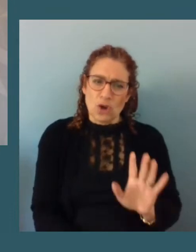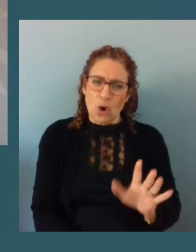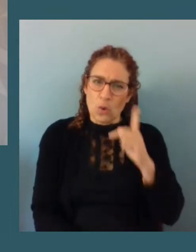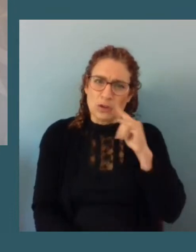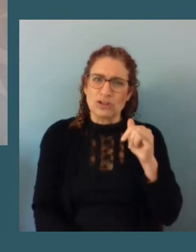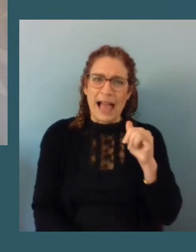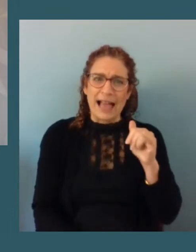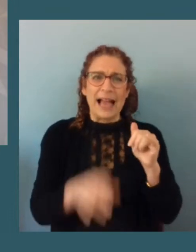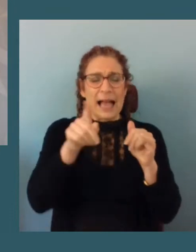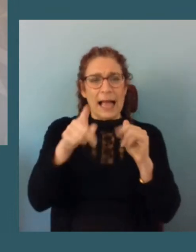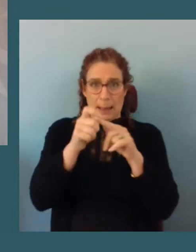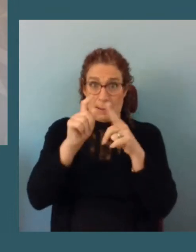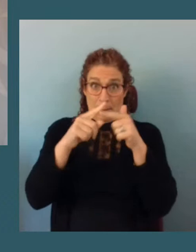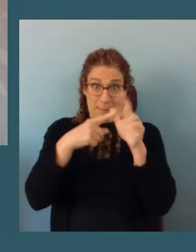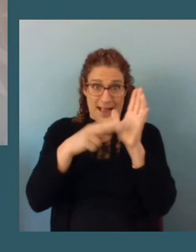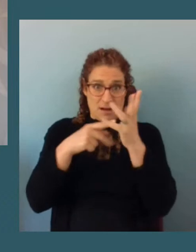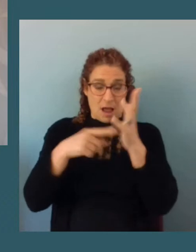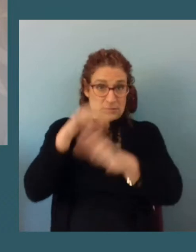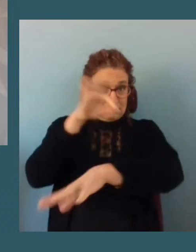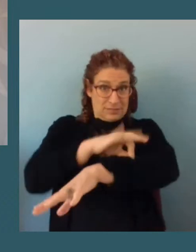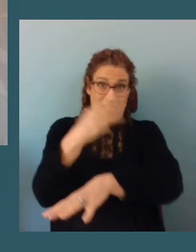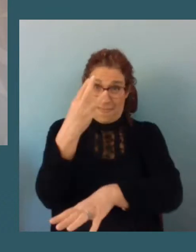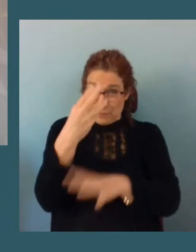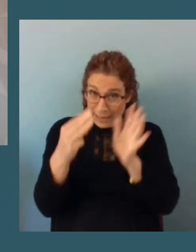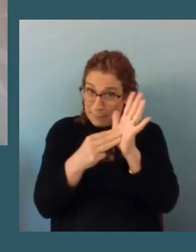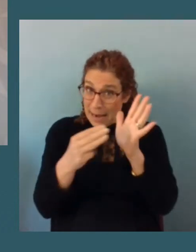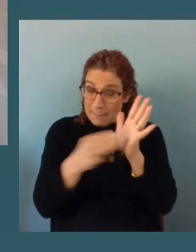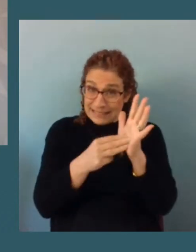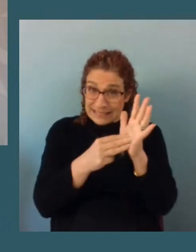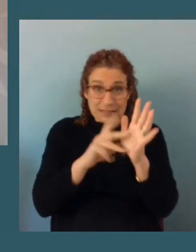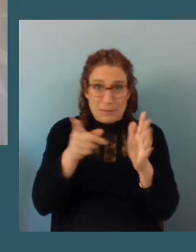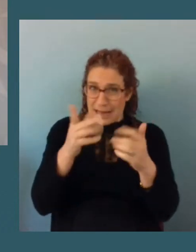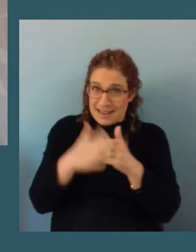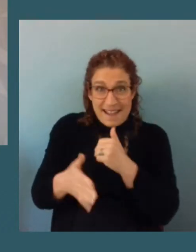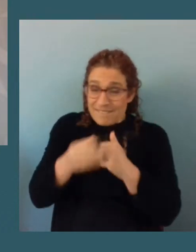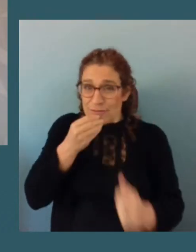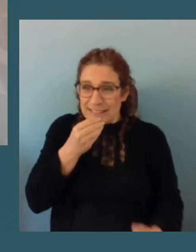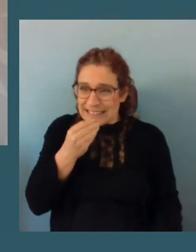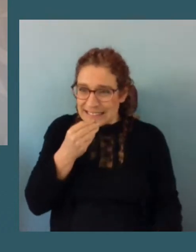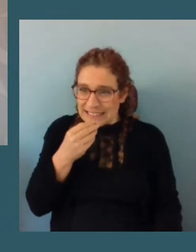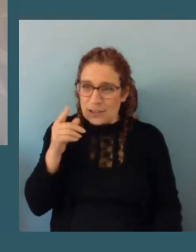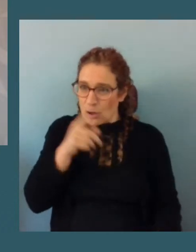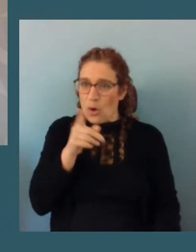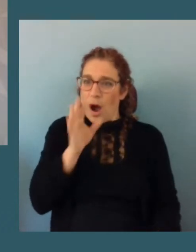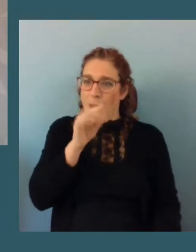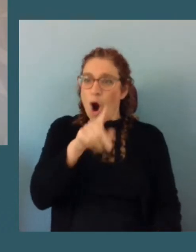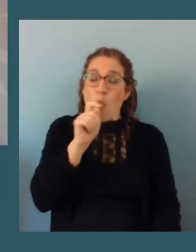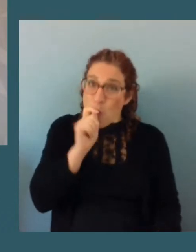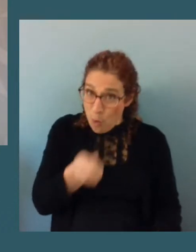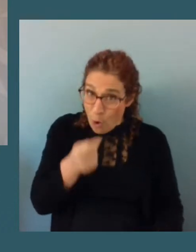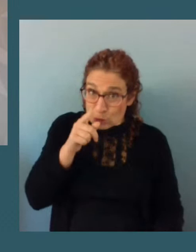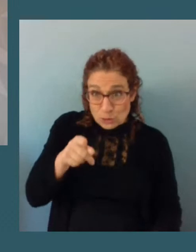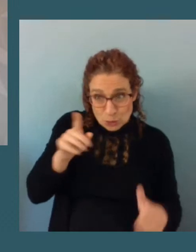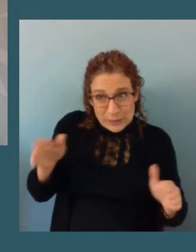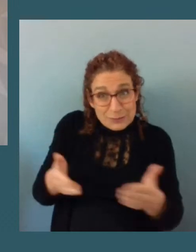peanut, saying, eaten do you do home introduction? Yes, exactly. Would you introduce it or not? I'm sure it depends on the situation,